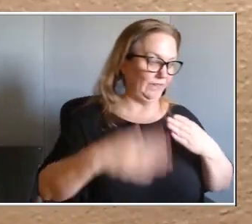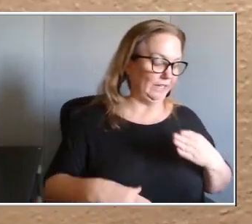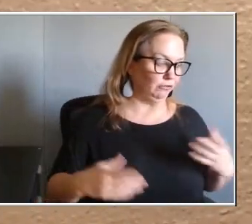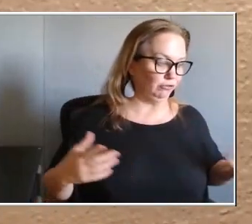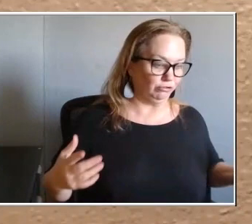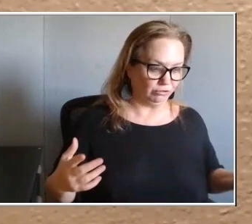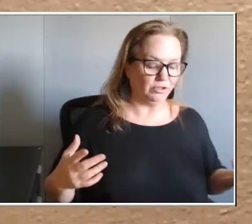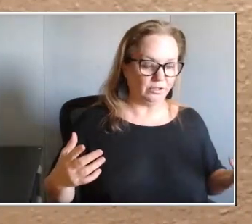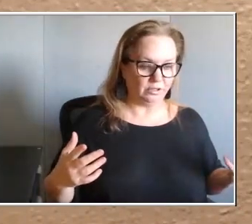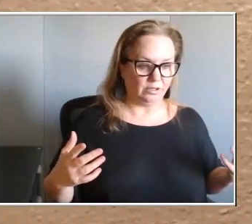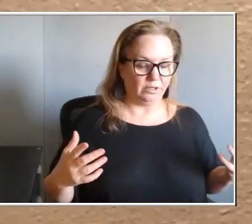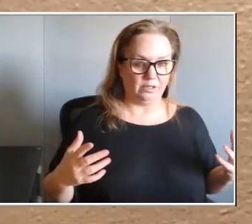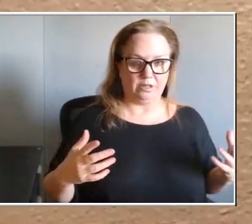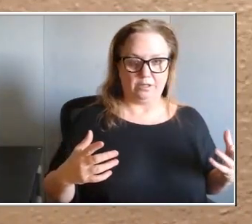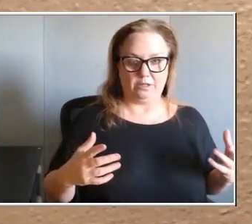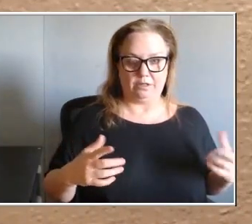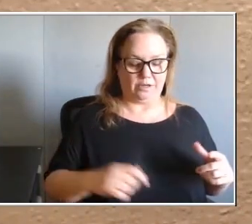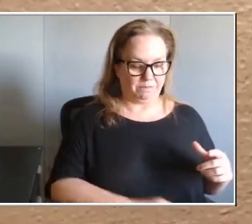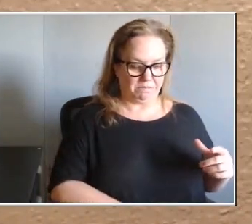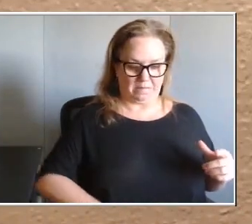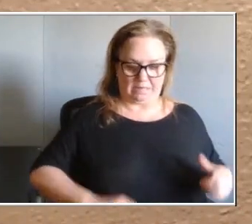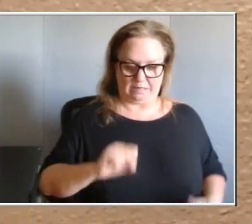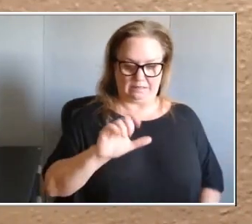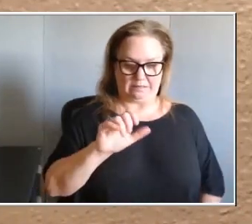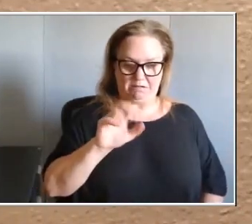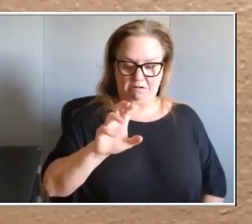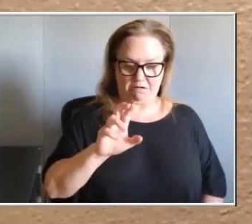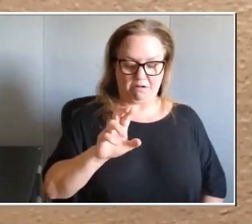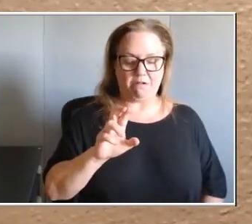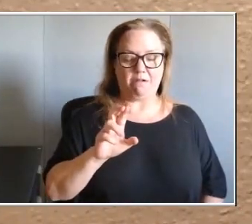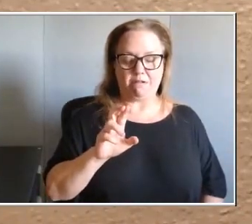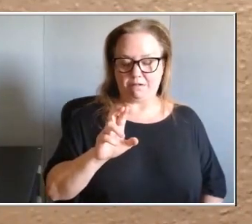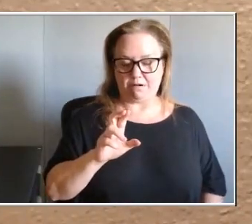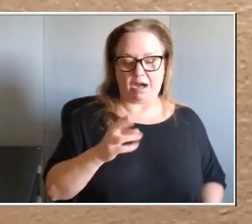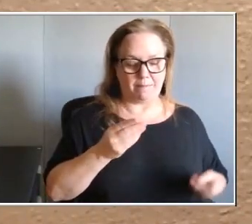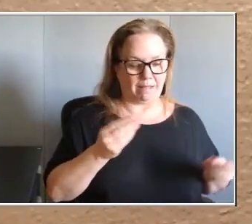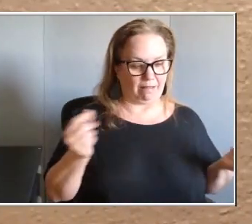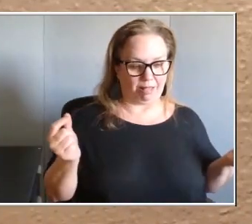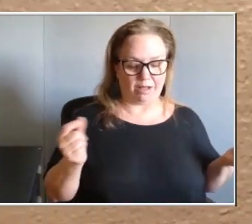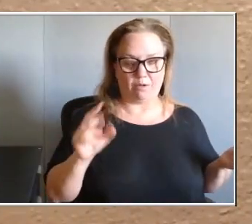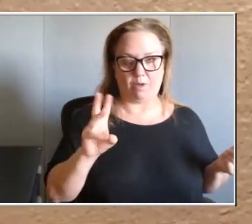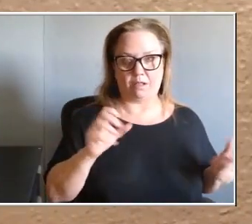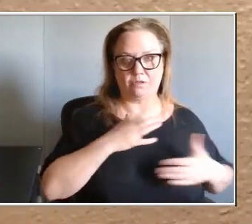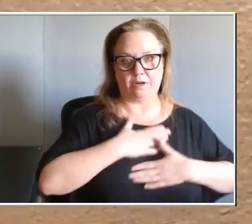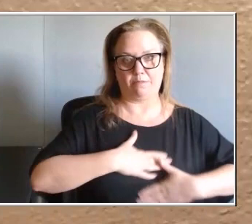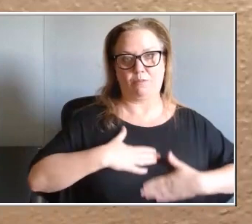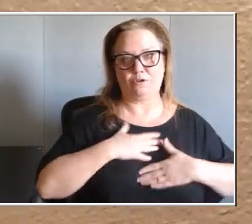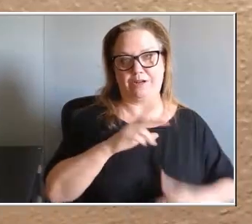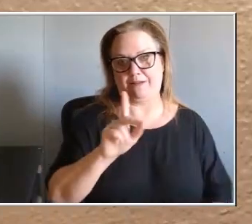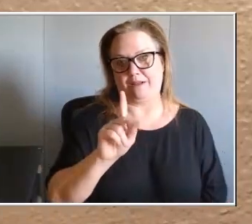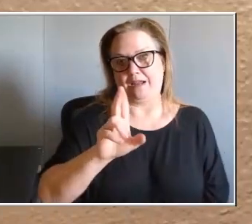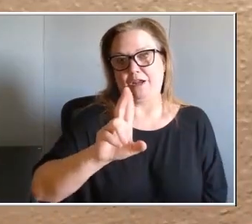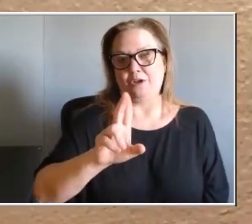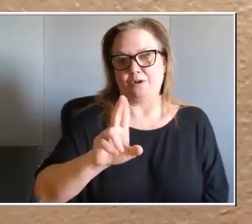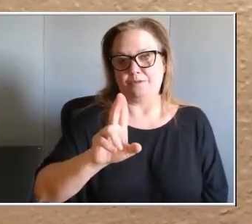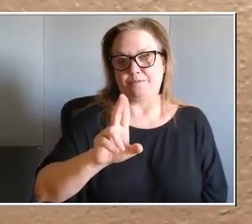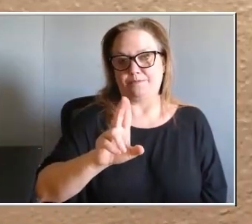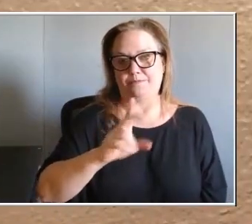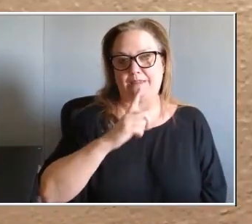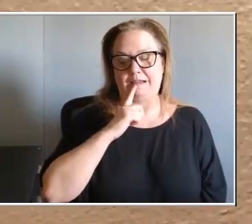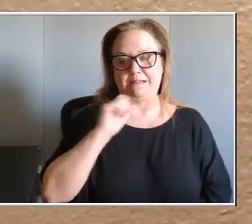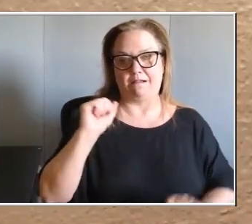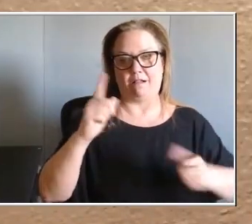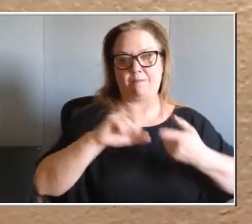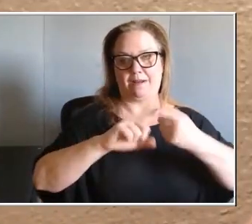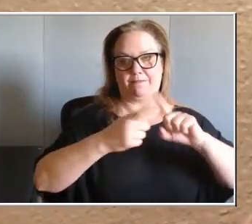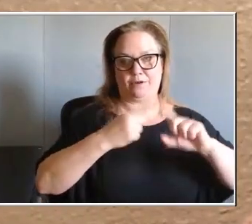finished, you can barely even see my scar. I'm healing well. So I am like really appreciative of KU. I tell all my